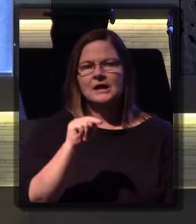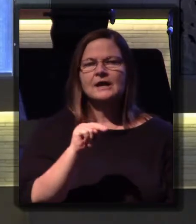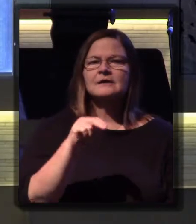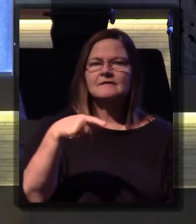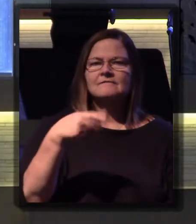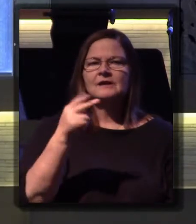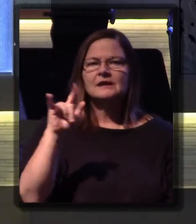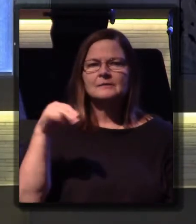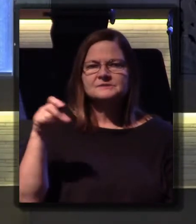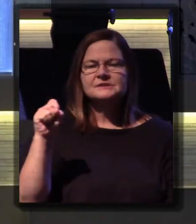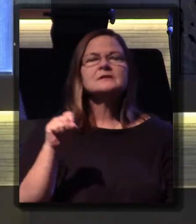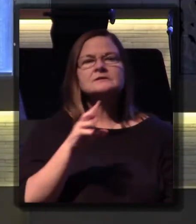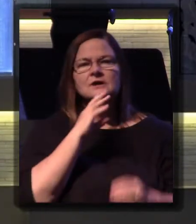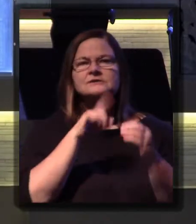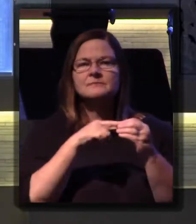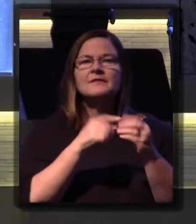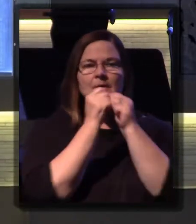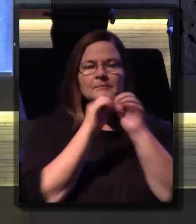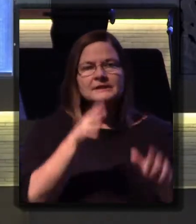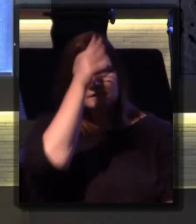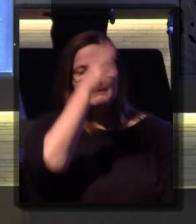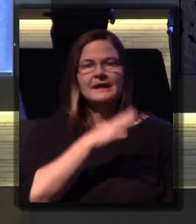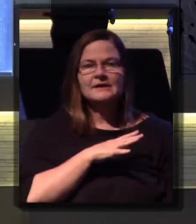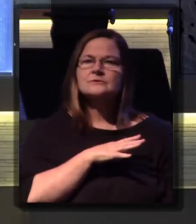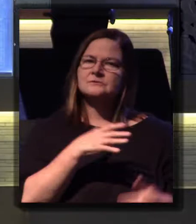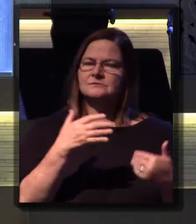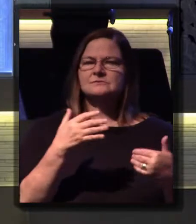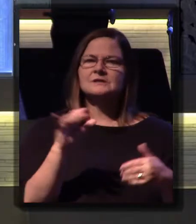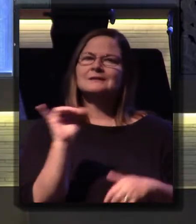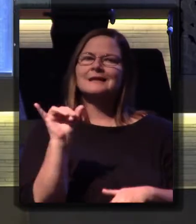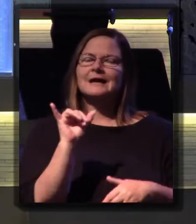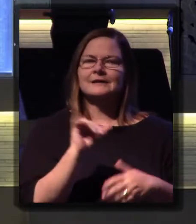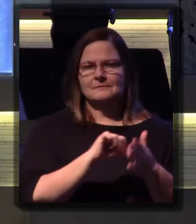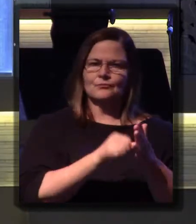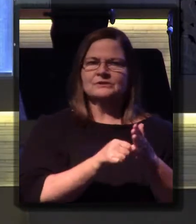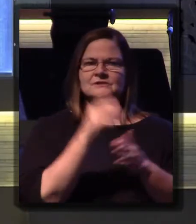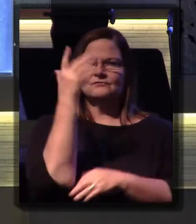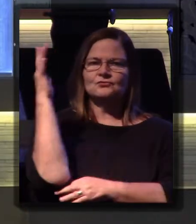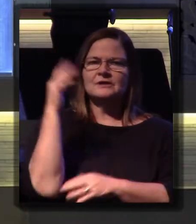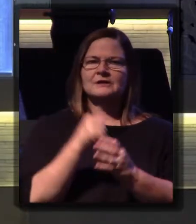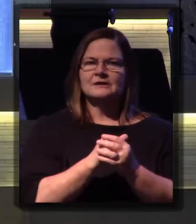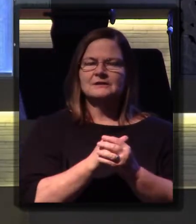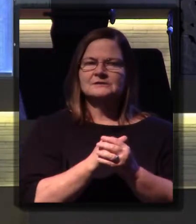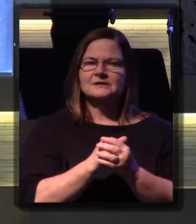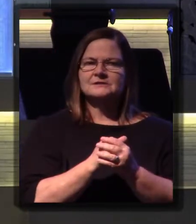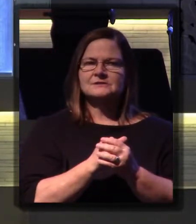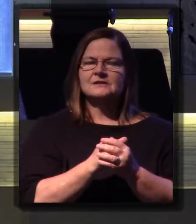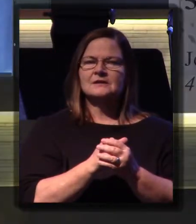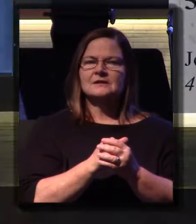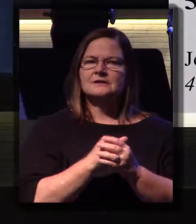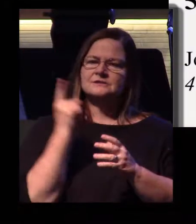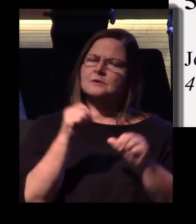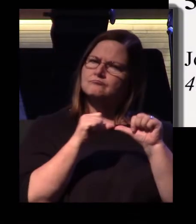outline that was provided in a commentary on the Psalms by John Phillips. It spoke of this blessed man who is like an impressive